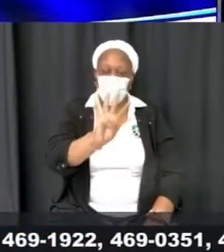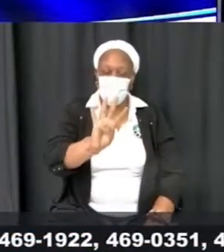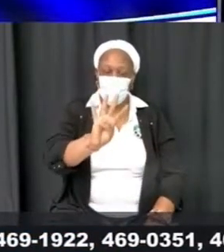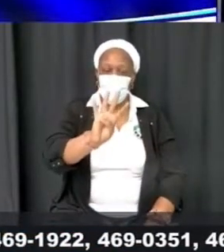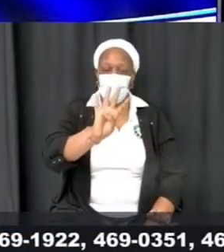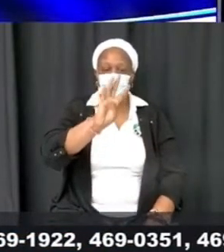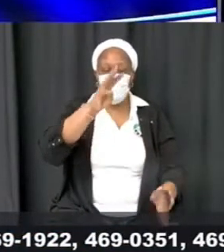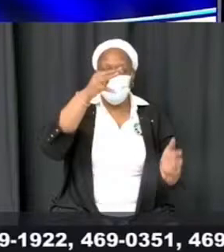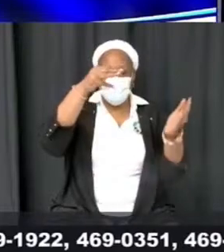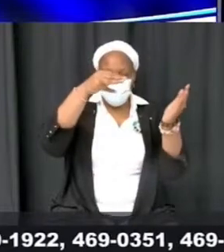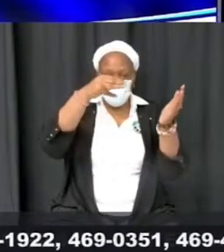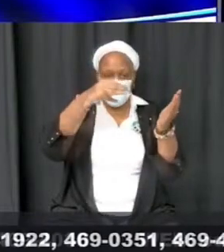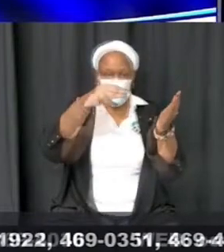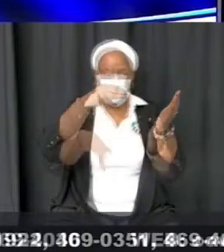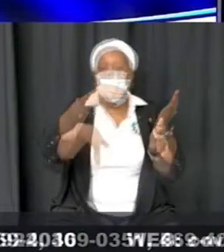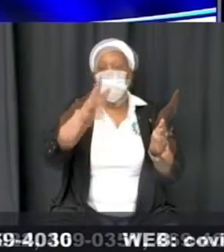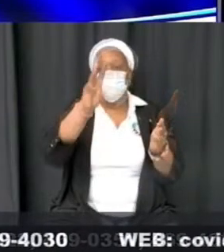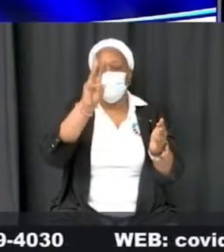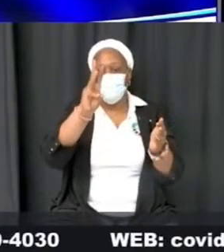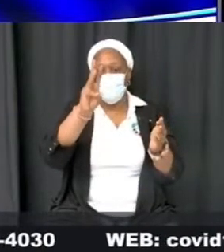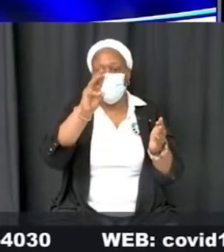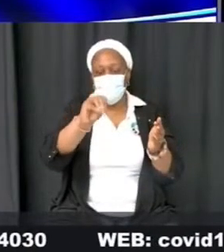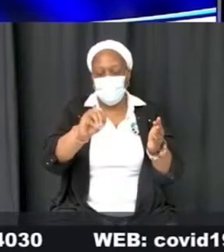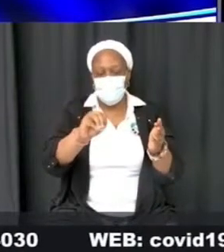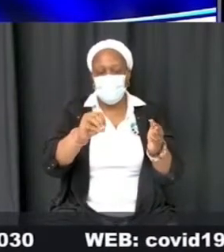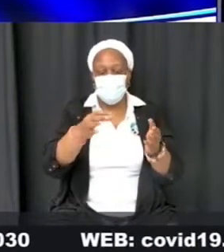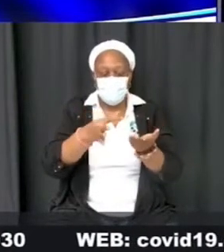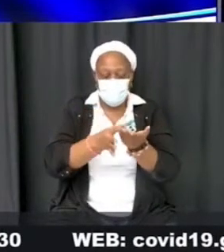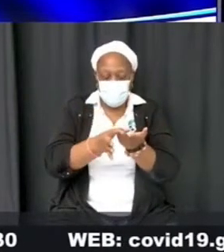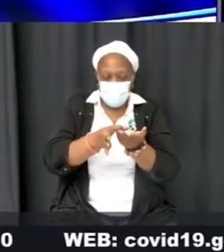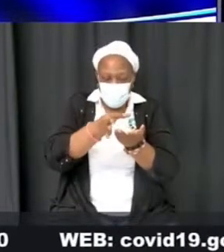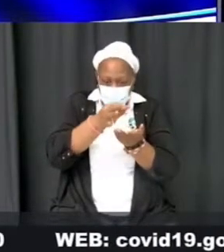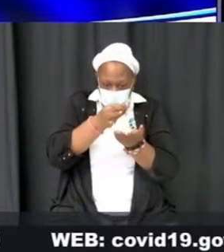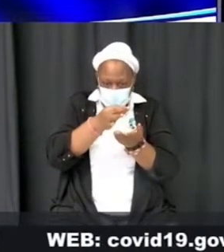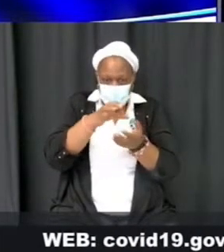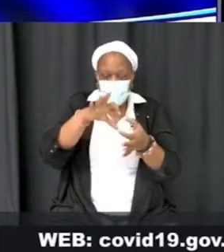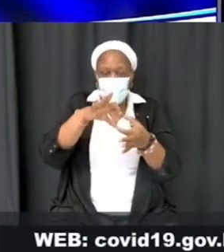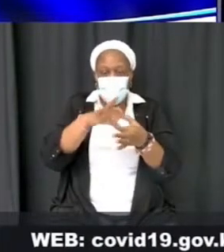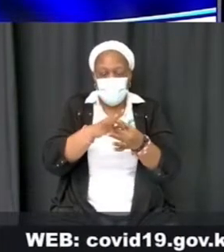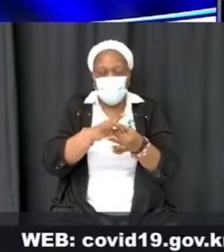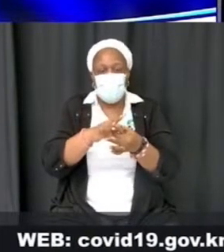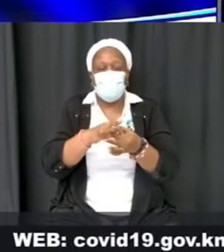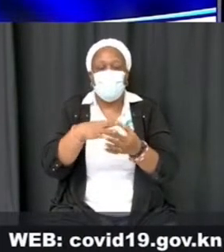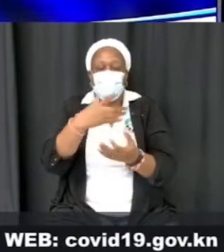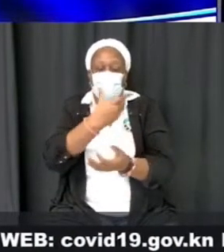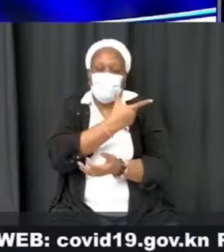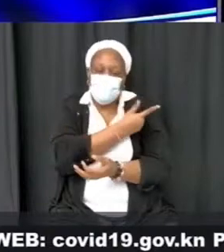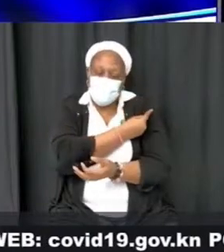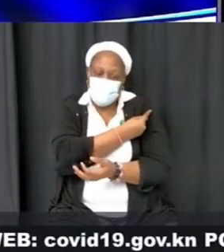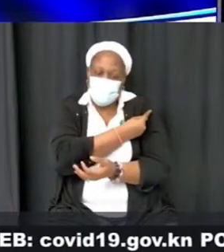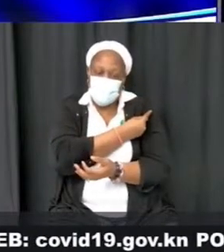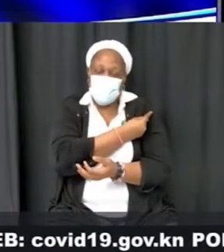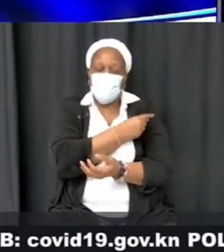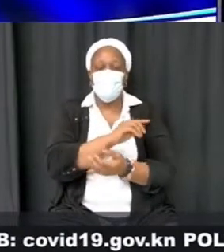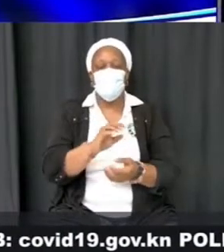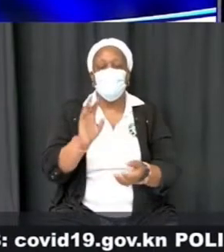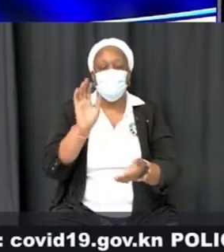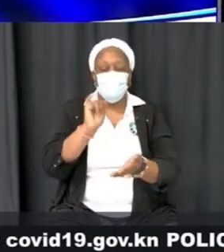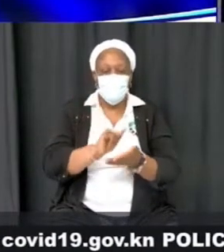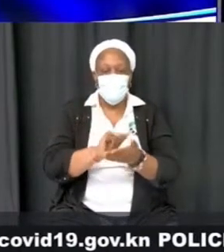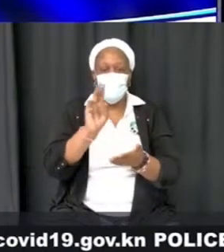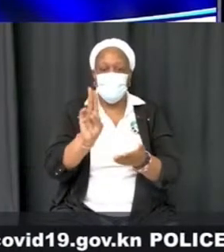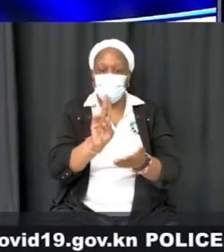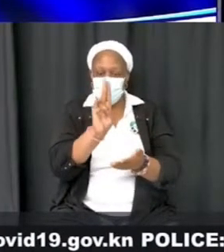received, because of the competent management of healthcare professionals, they were able to gain an additional 250 doses.